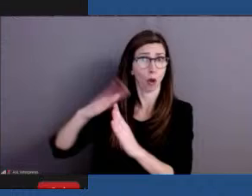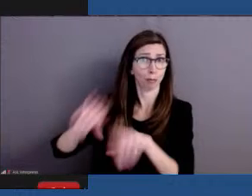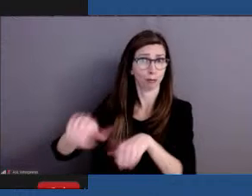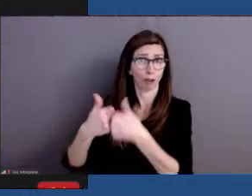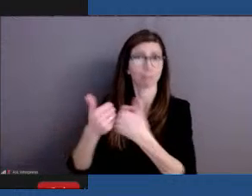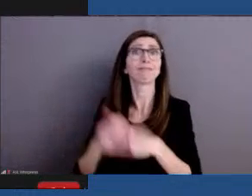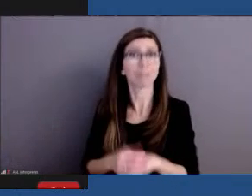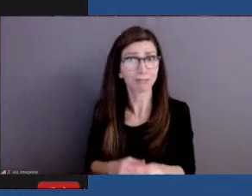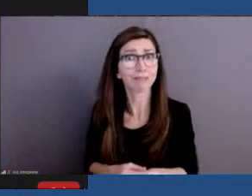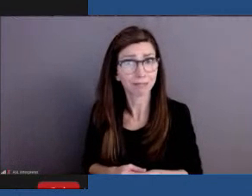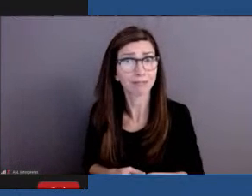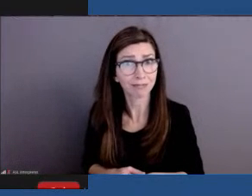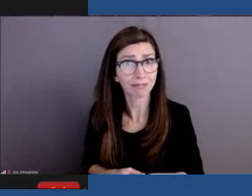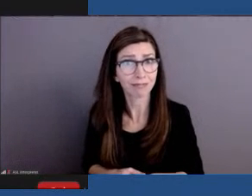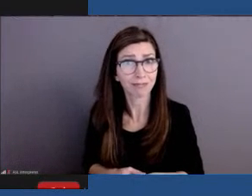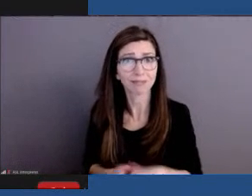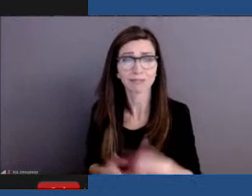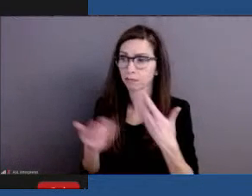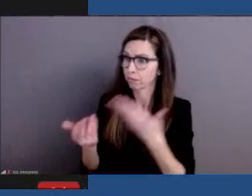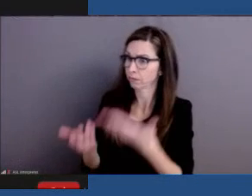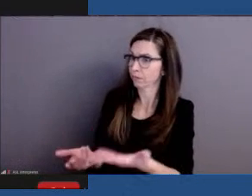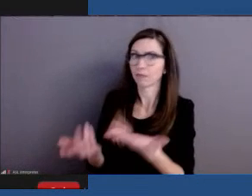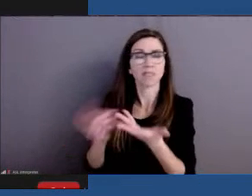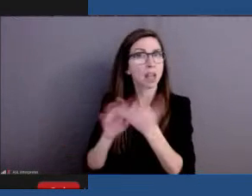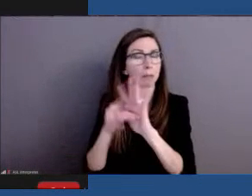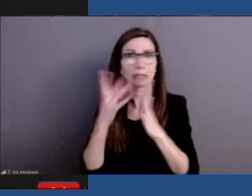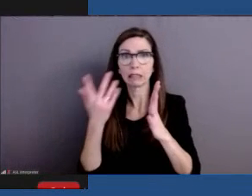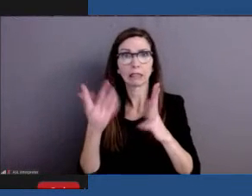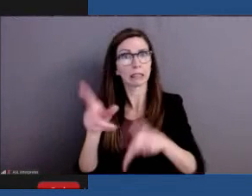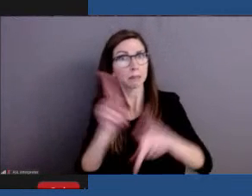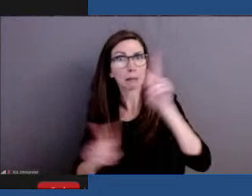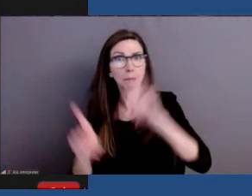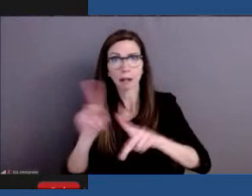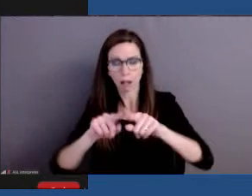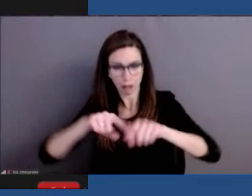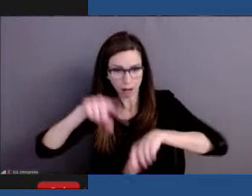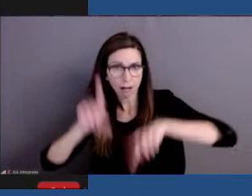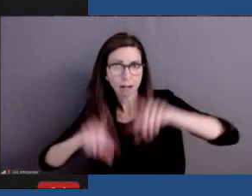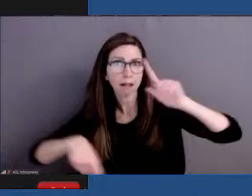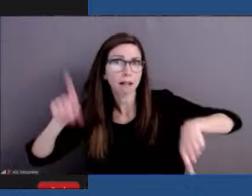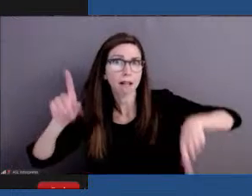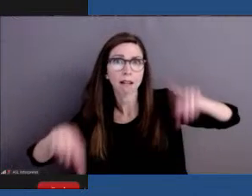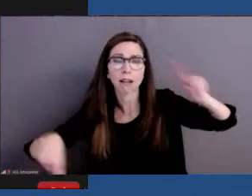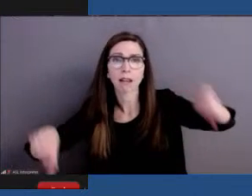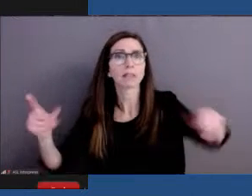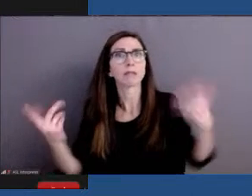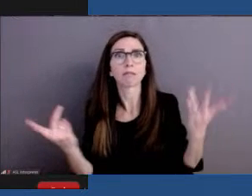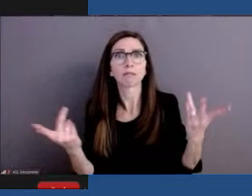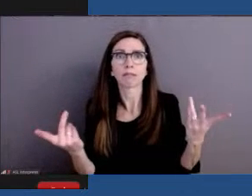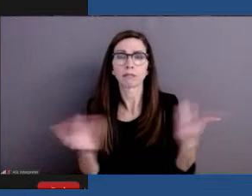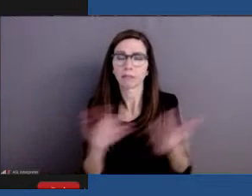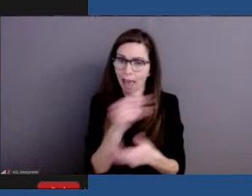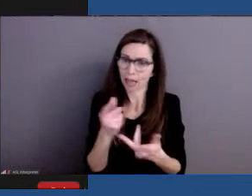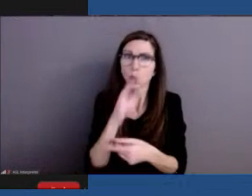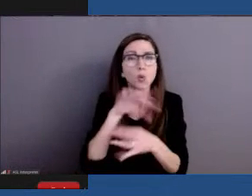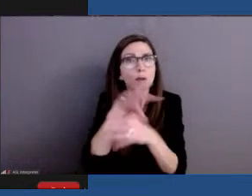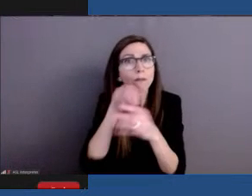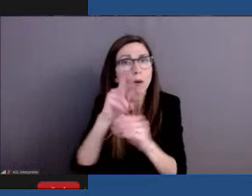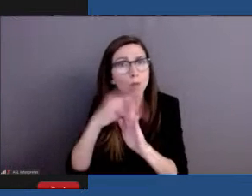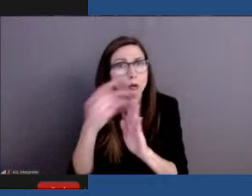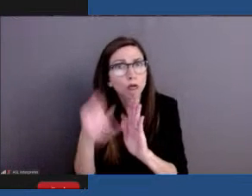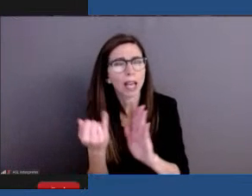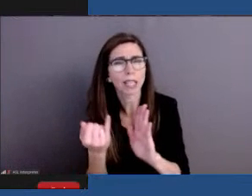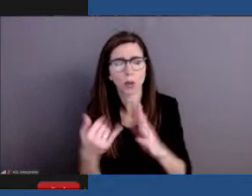project where people with a full range of disabilities and their engagement in the project have been the